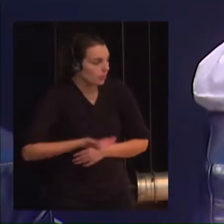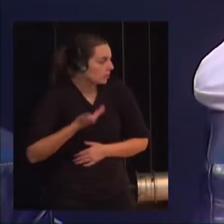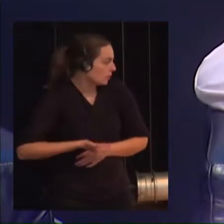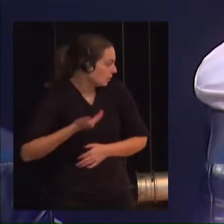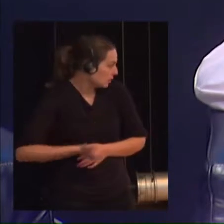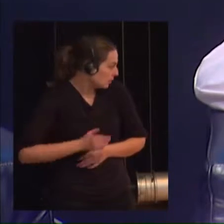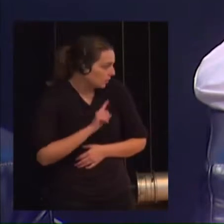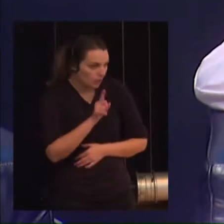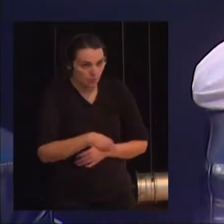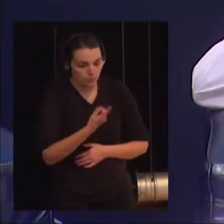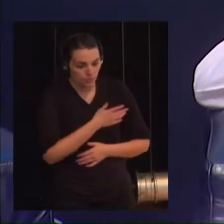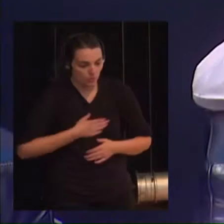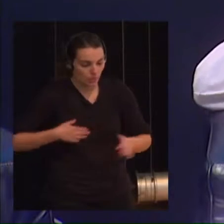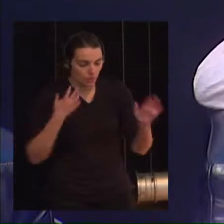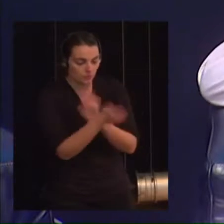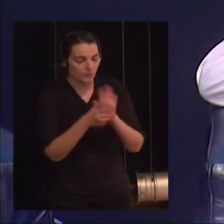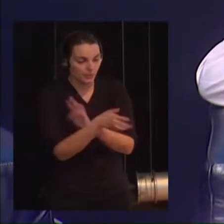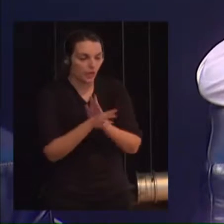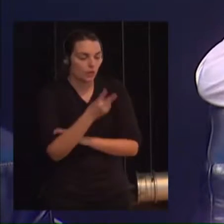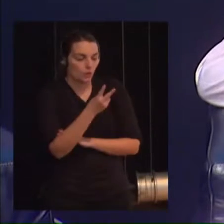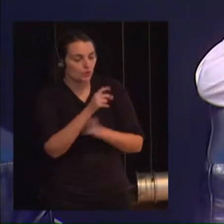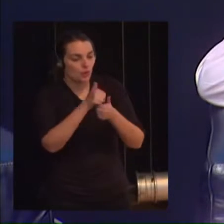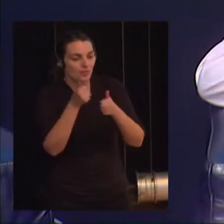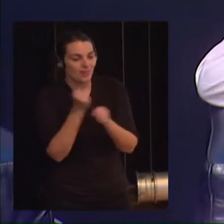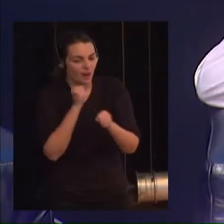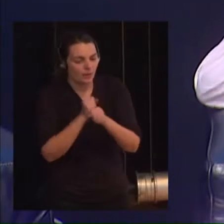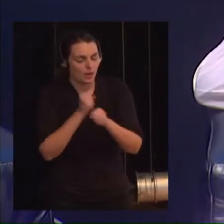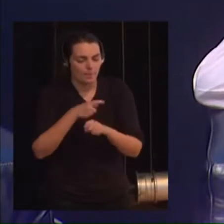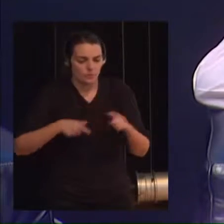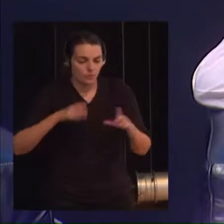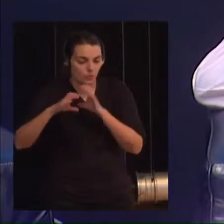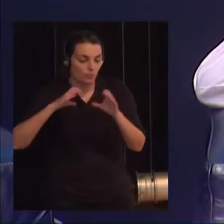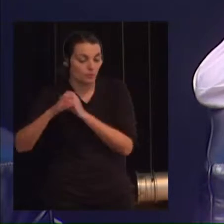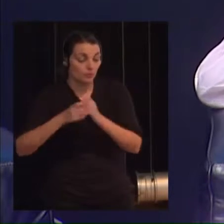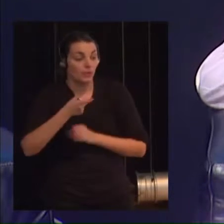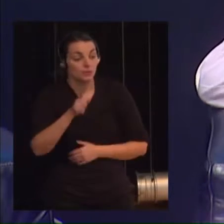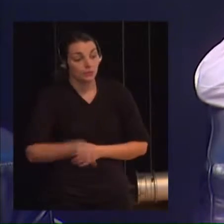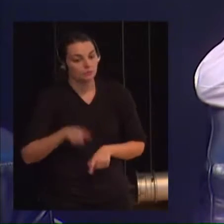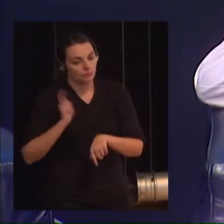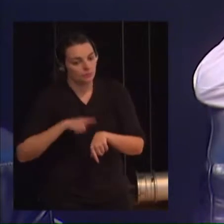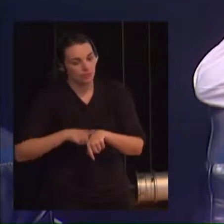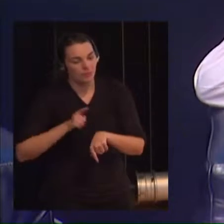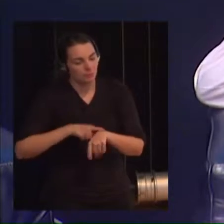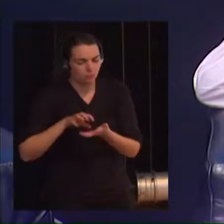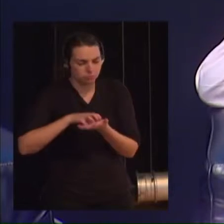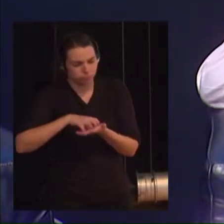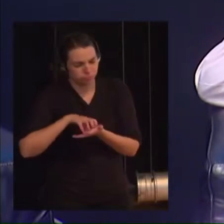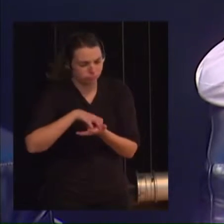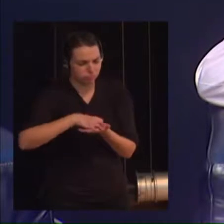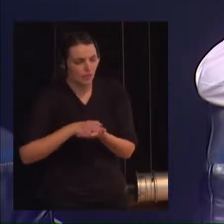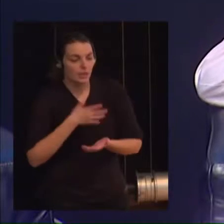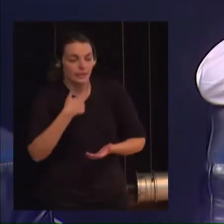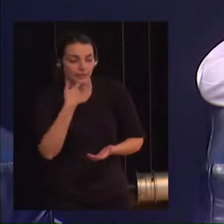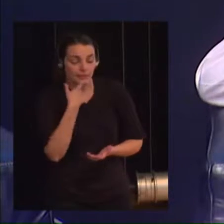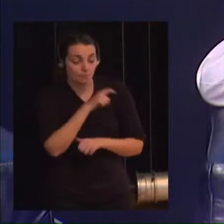time of uncertainty for the media. I'm relatively new to journalism, but my understanding is that the revenue models for media are increasingly